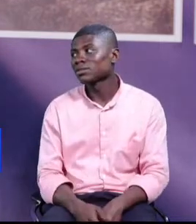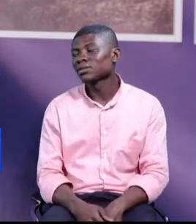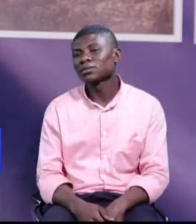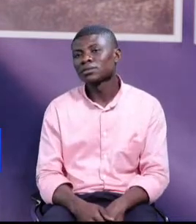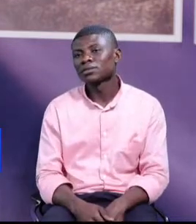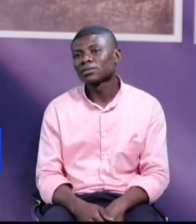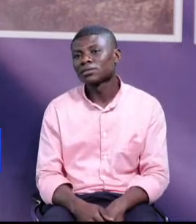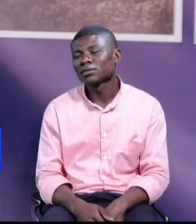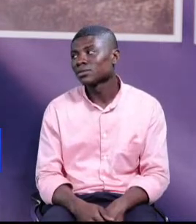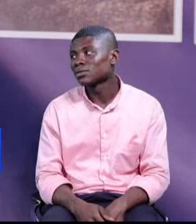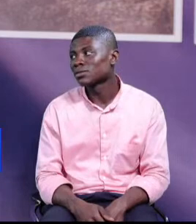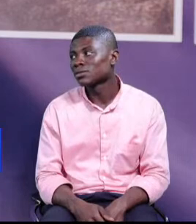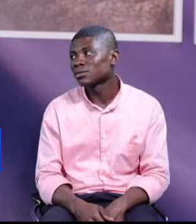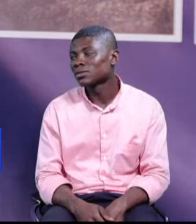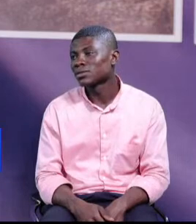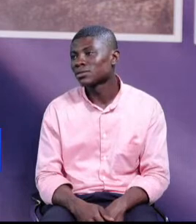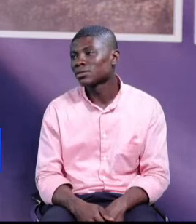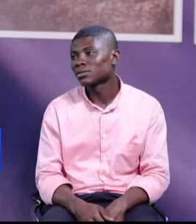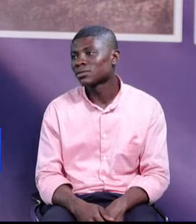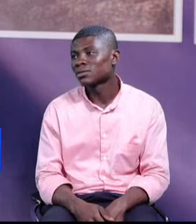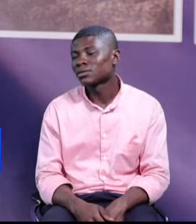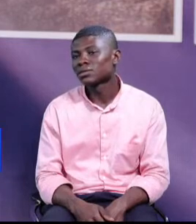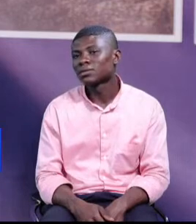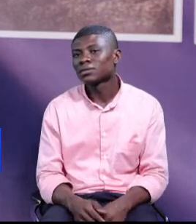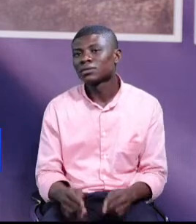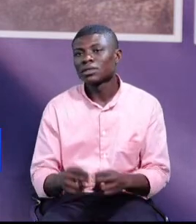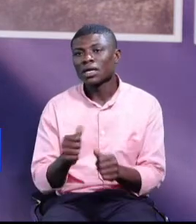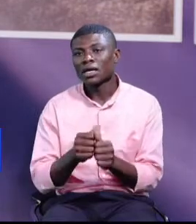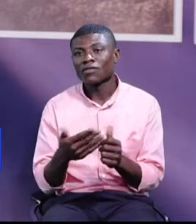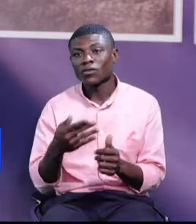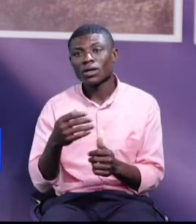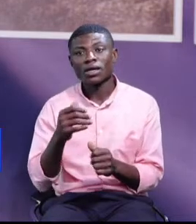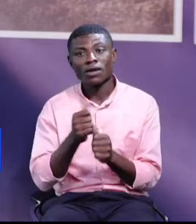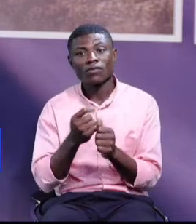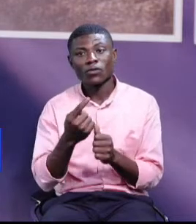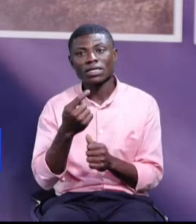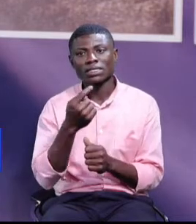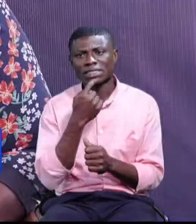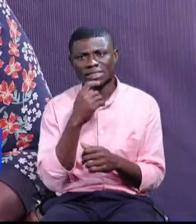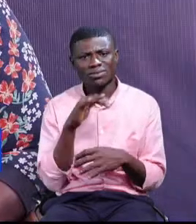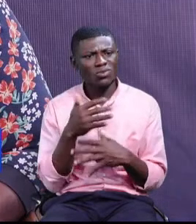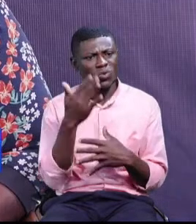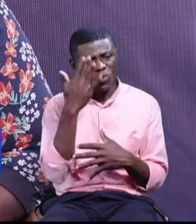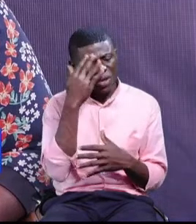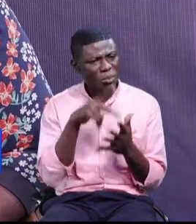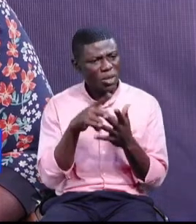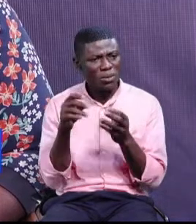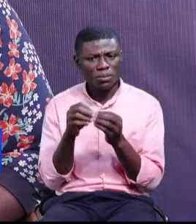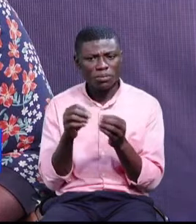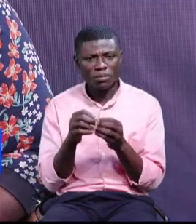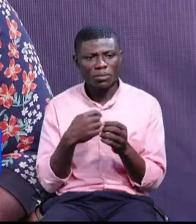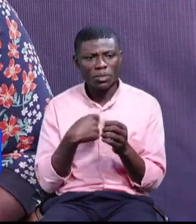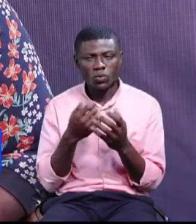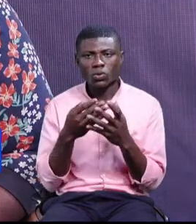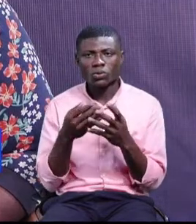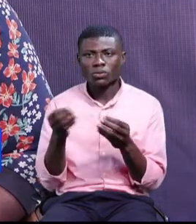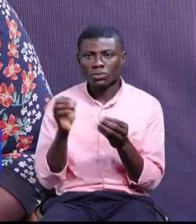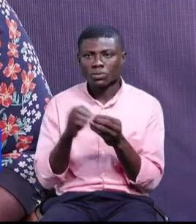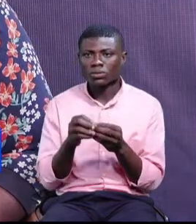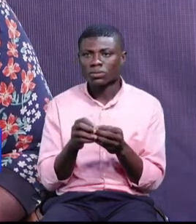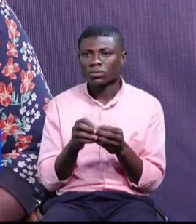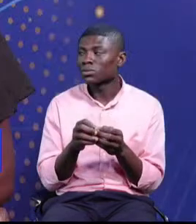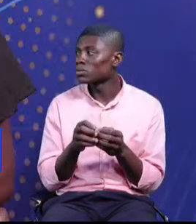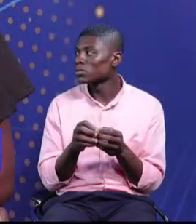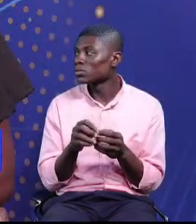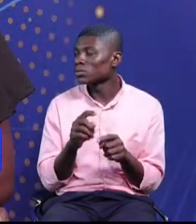require. That's what we're talking about. So many, and everyone will take their pound of flesh. Can I actually say something to be fair to